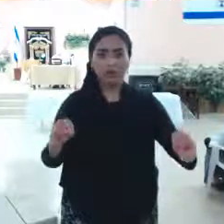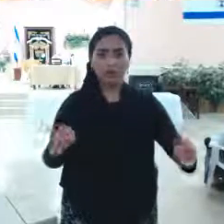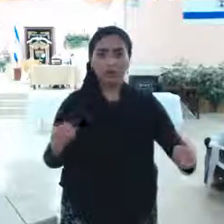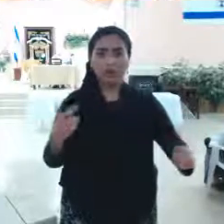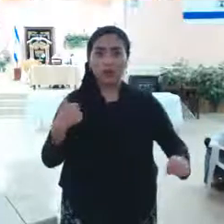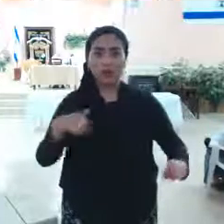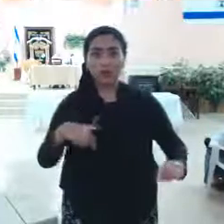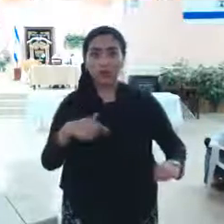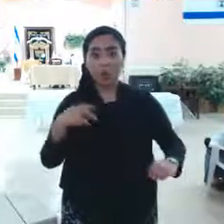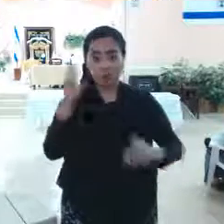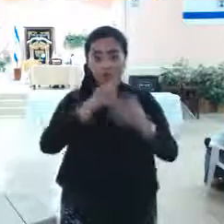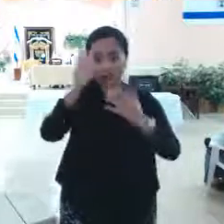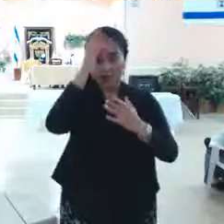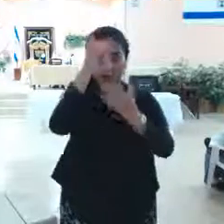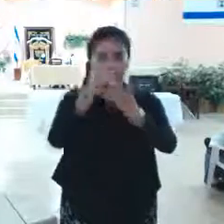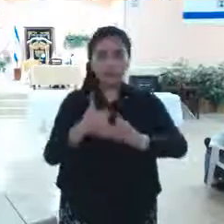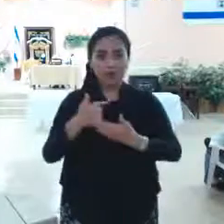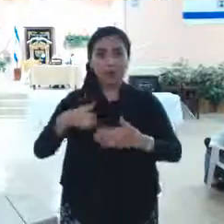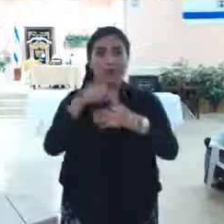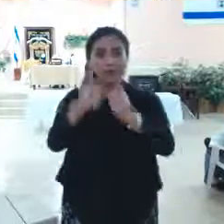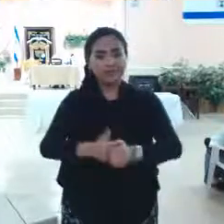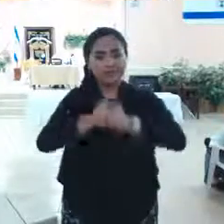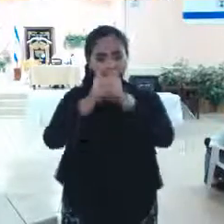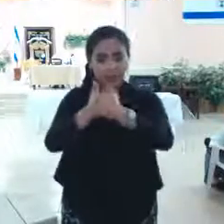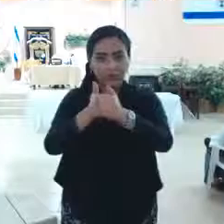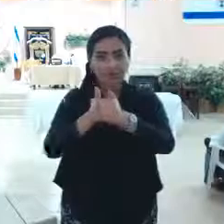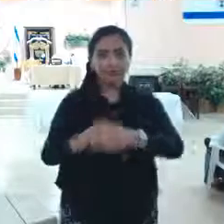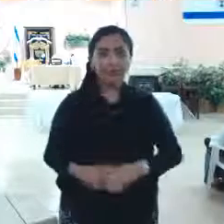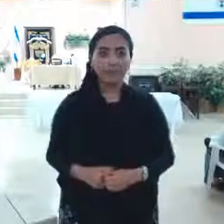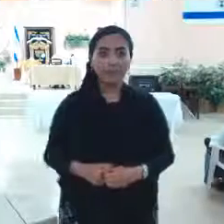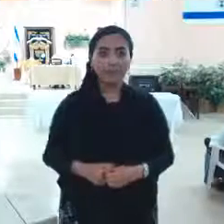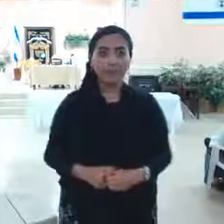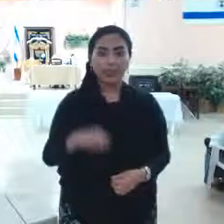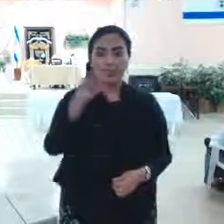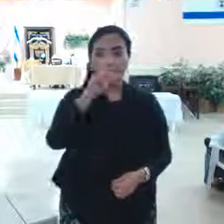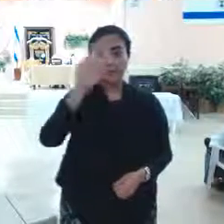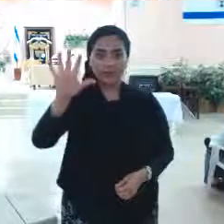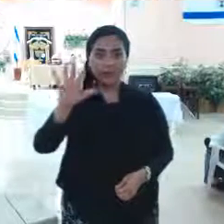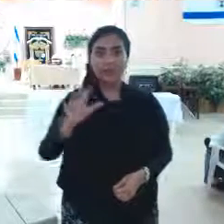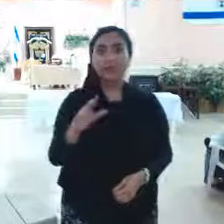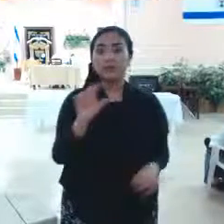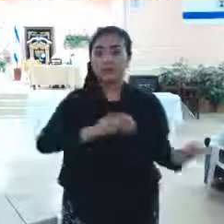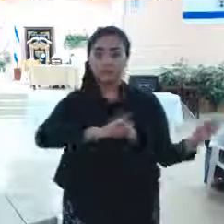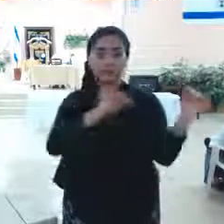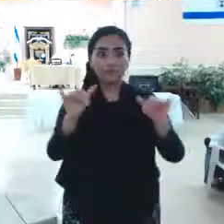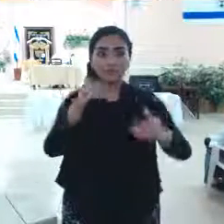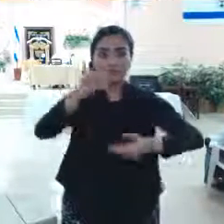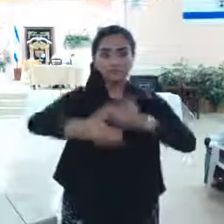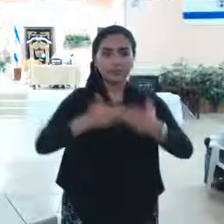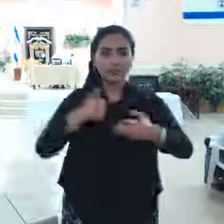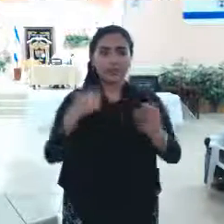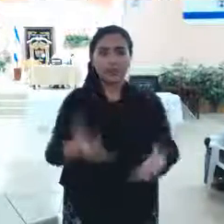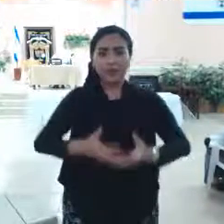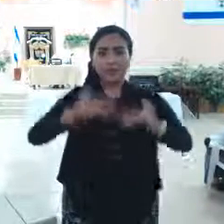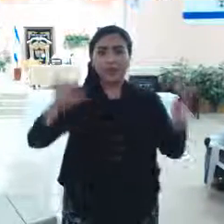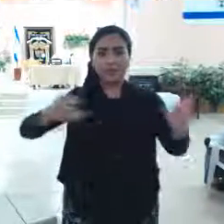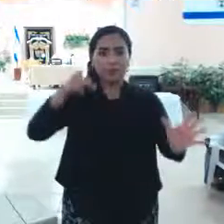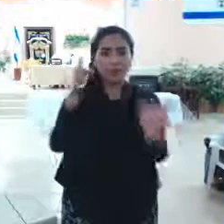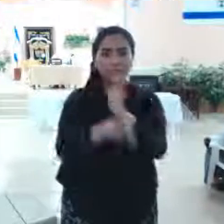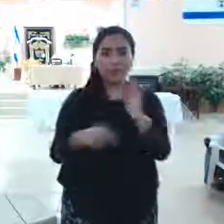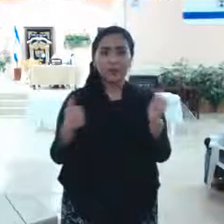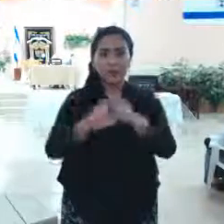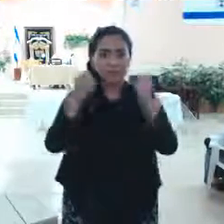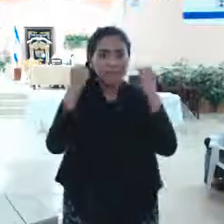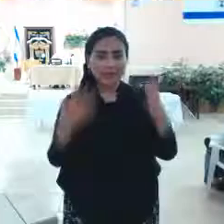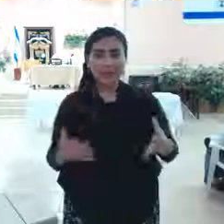take impulso. El Eterno like nos lleva. to El Eterno nos bang. lleva. The Eternal Father is the one that guides us. 35. Así 35. pues hubo abundancia de holocaustos con grosura de